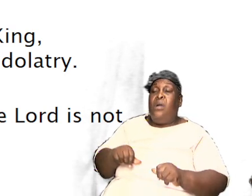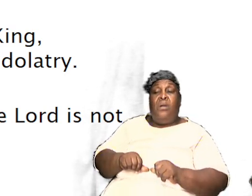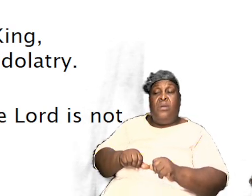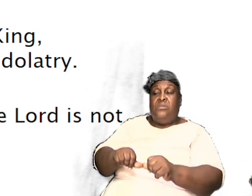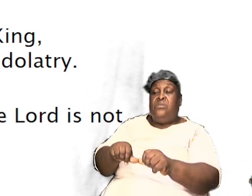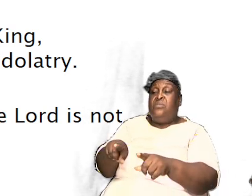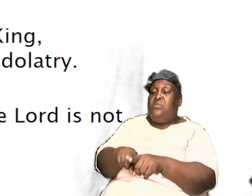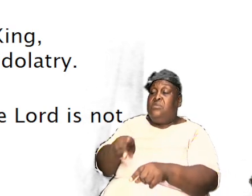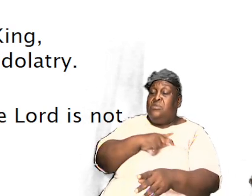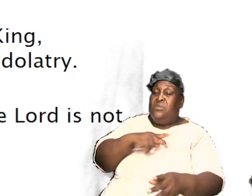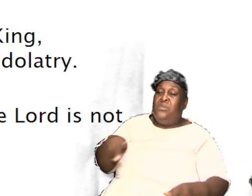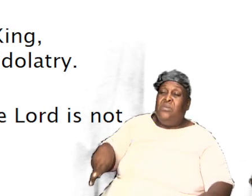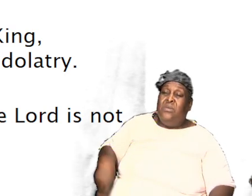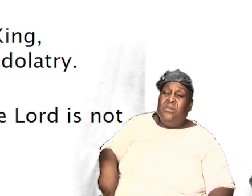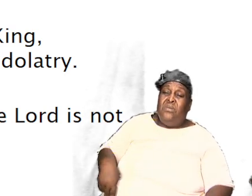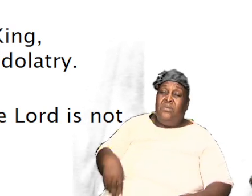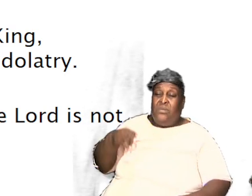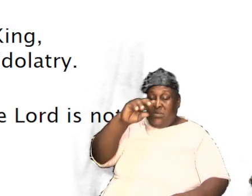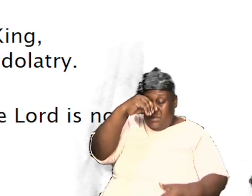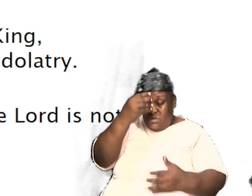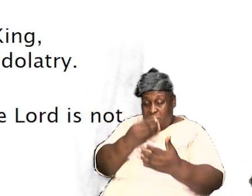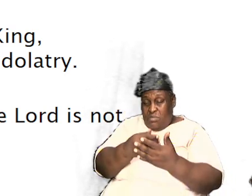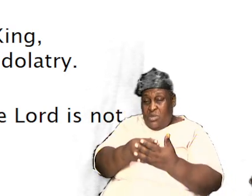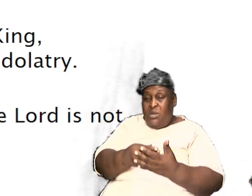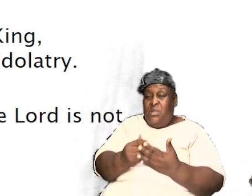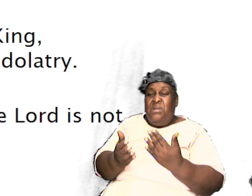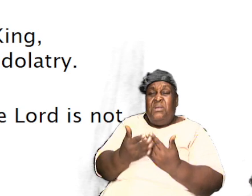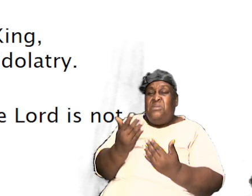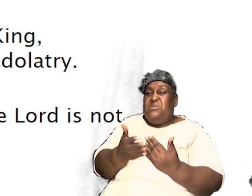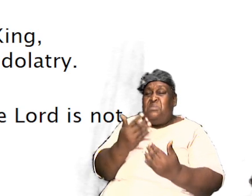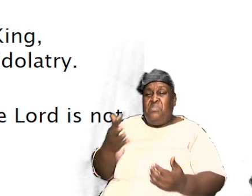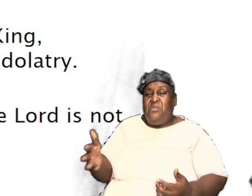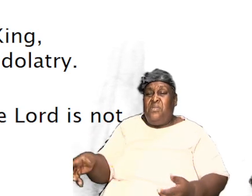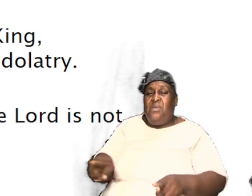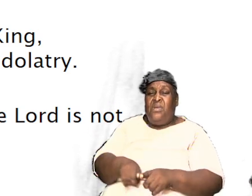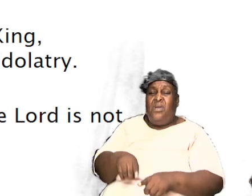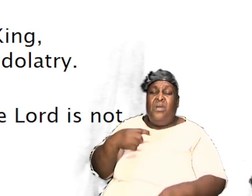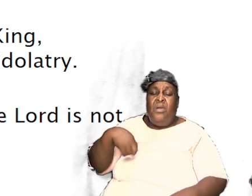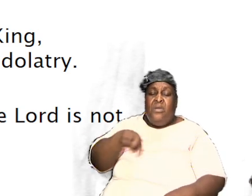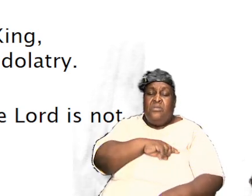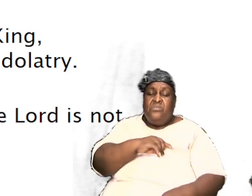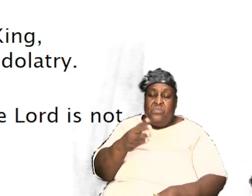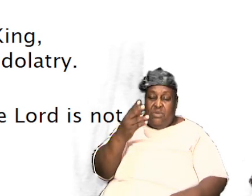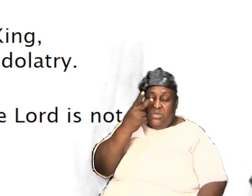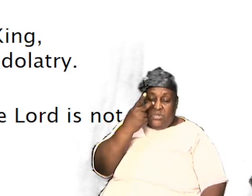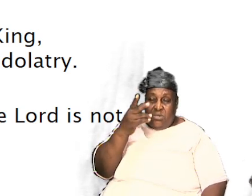of the Lord is not a simple thing as we